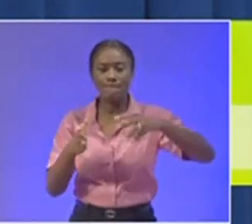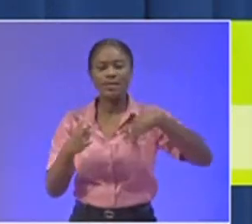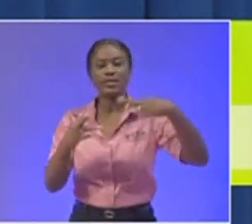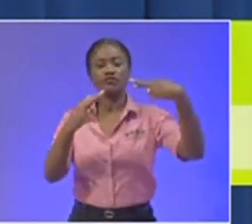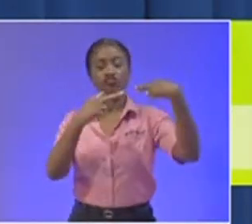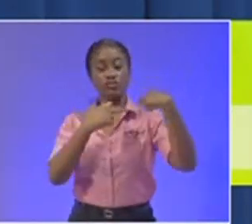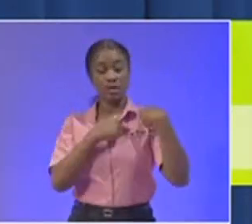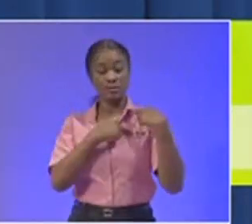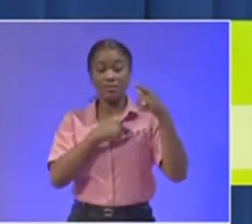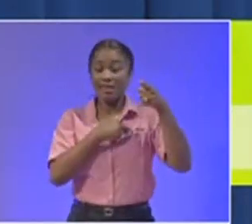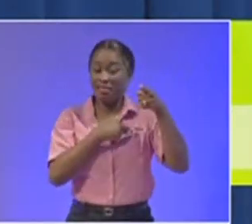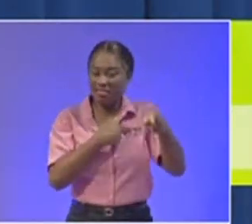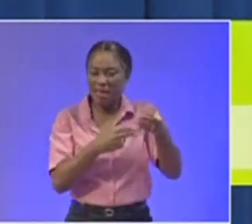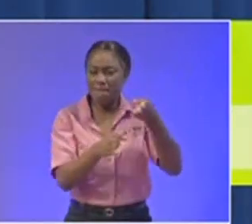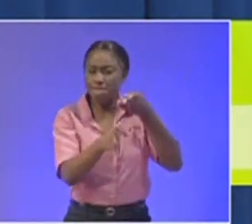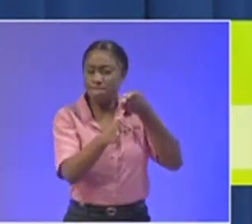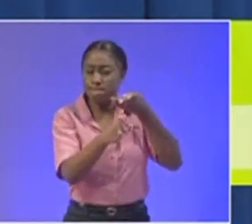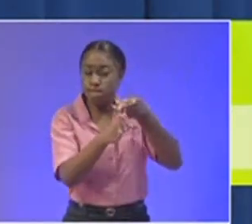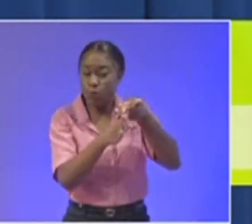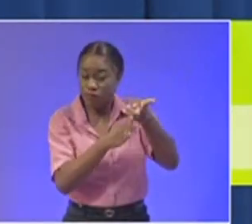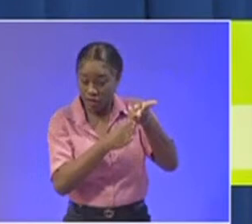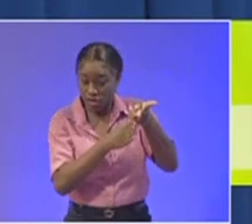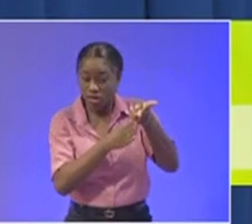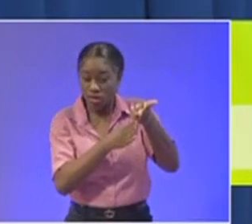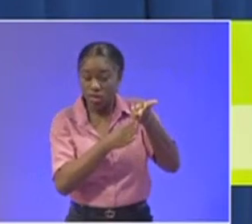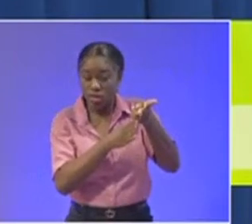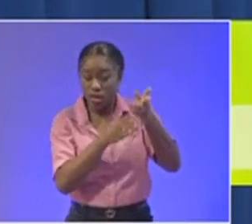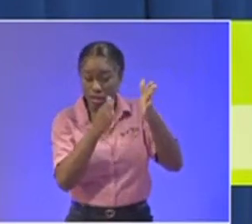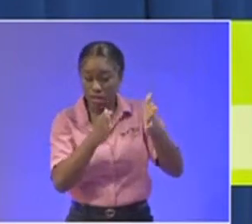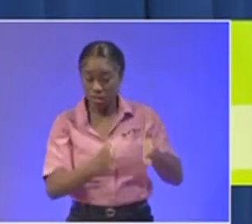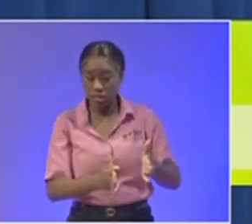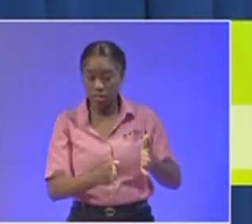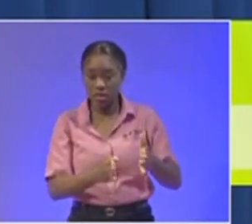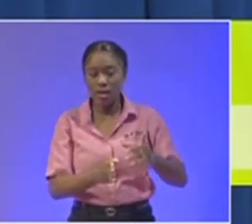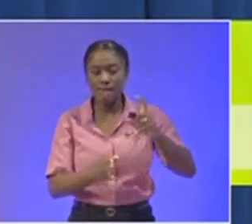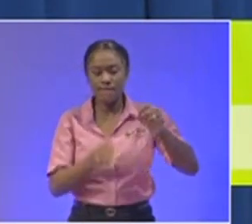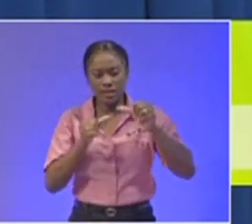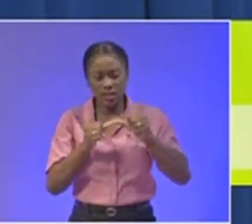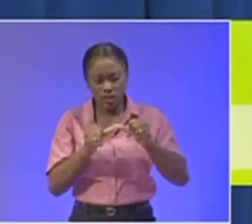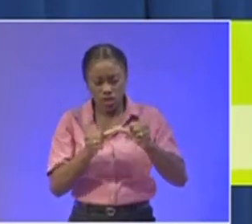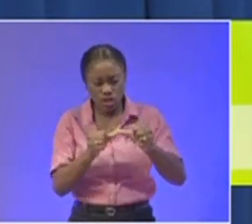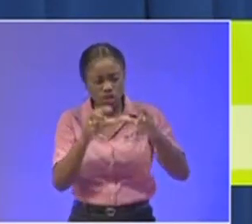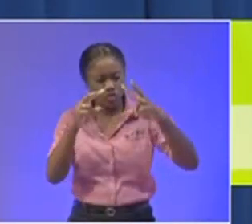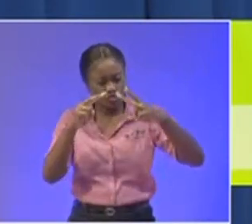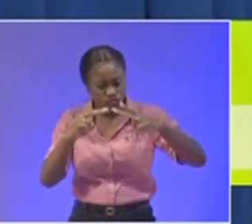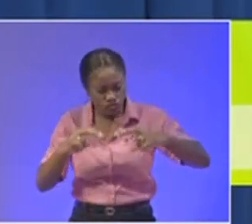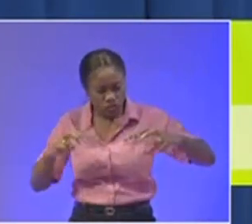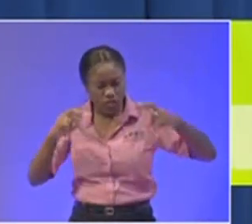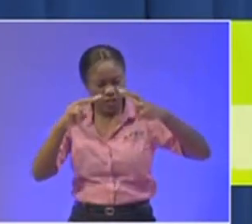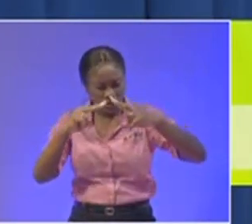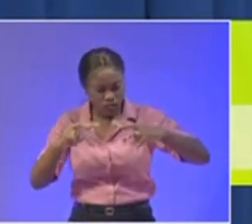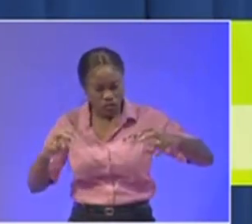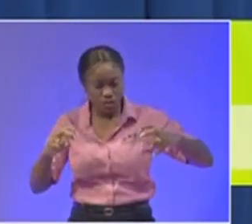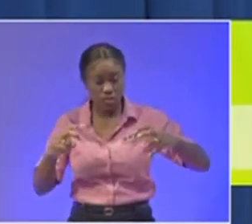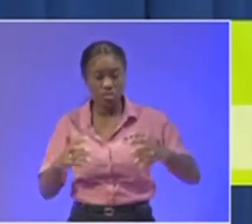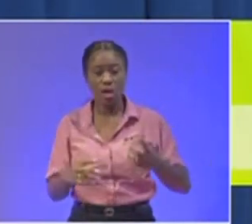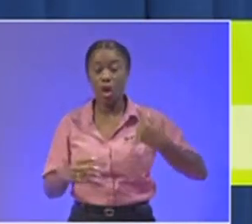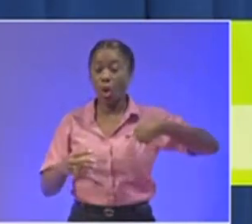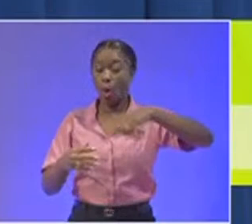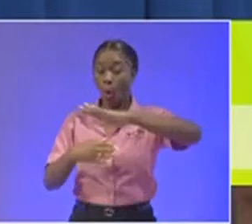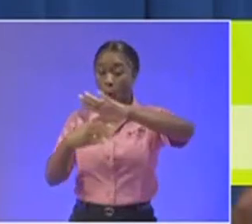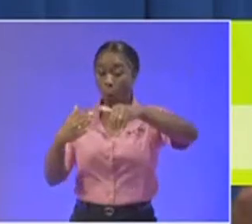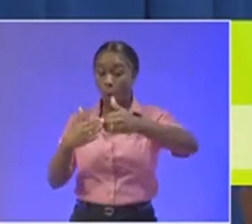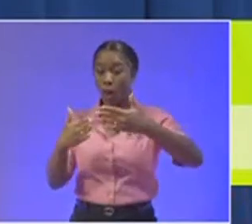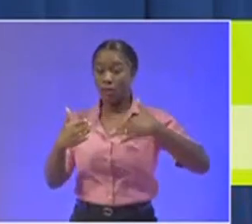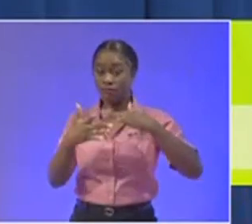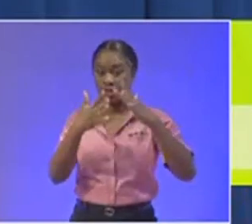as professionals, because teachers are professionals, to continue doing the research. So in all my courses, I require students